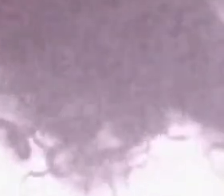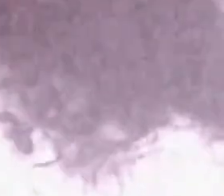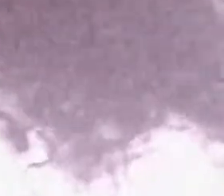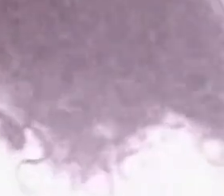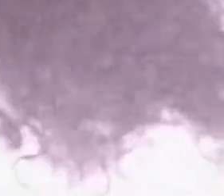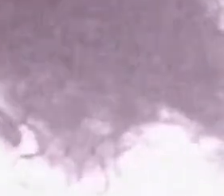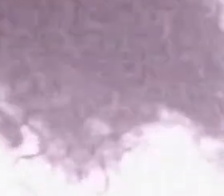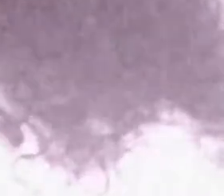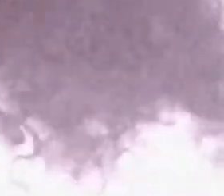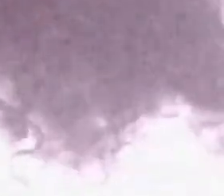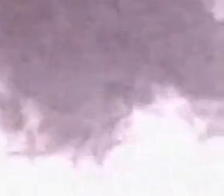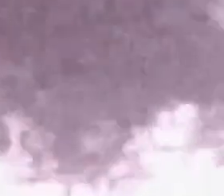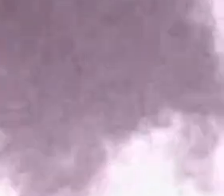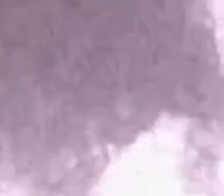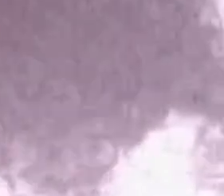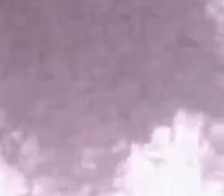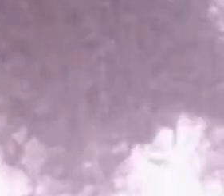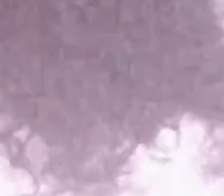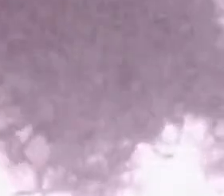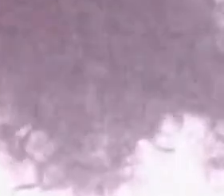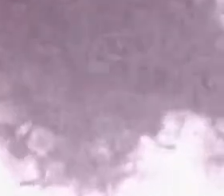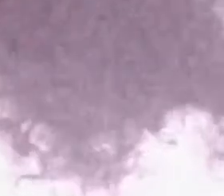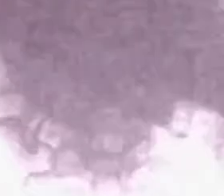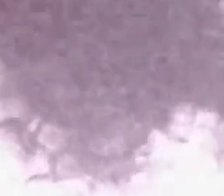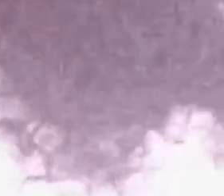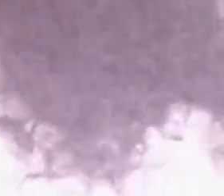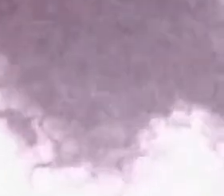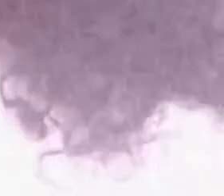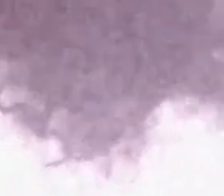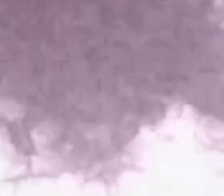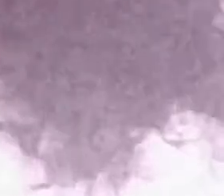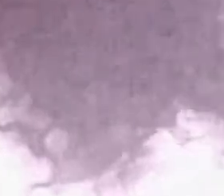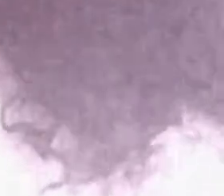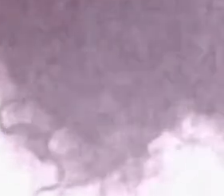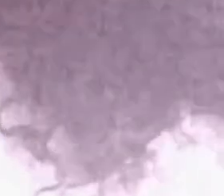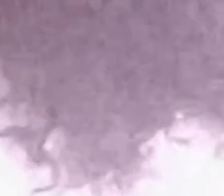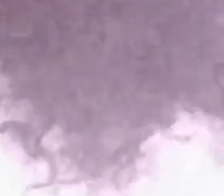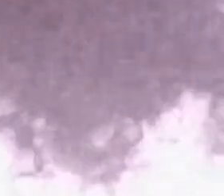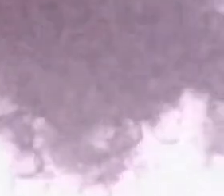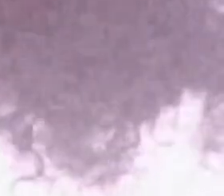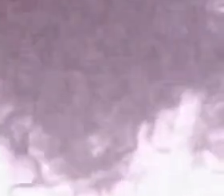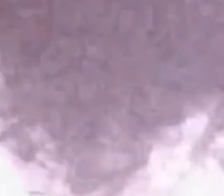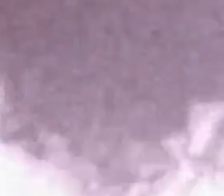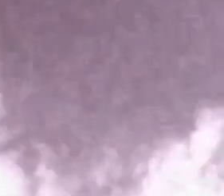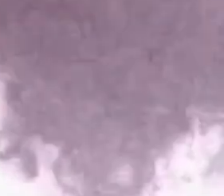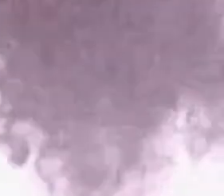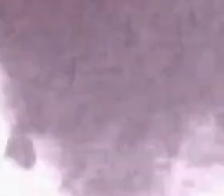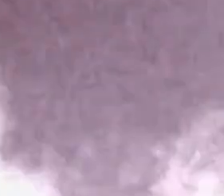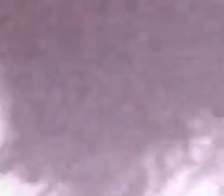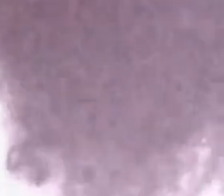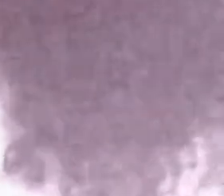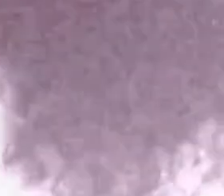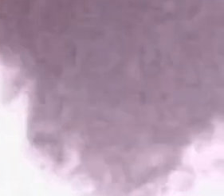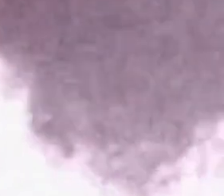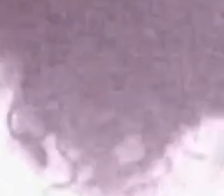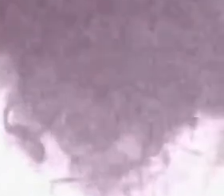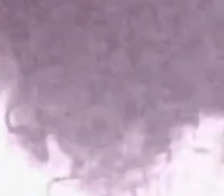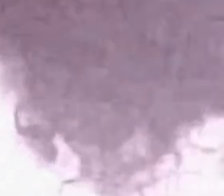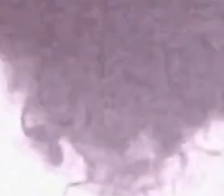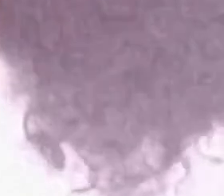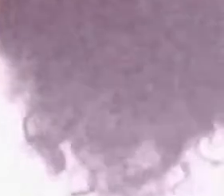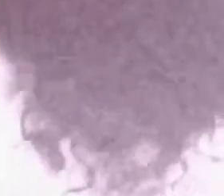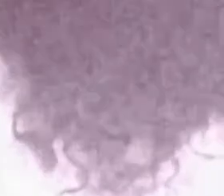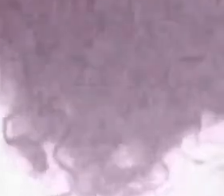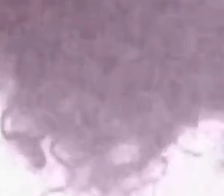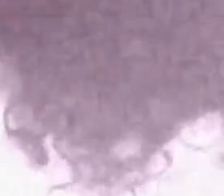times I was secluded, like in my childhood, I guess I could say. When I was growing up, I didn't have a lot of friends. So, you know,